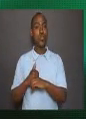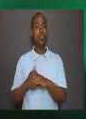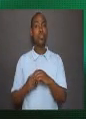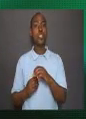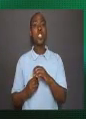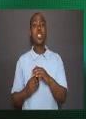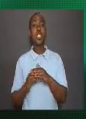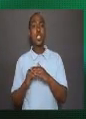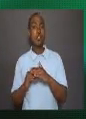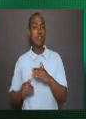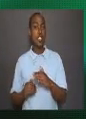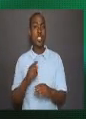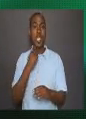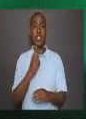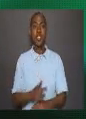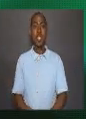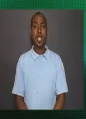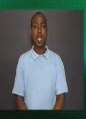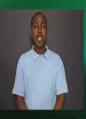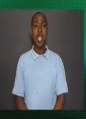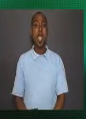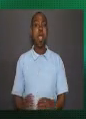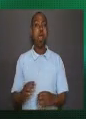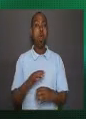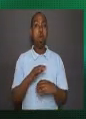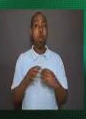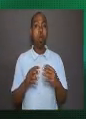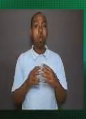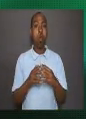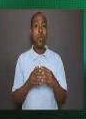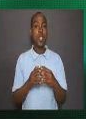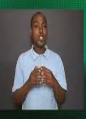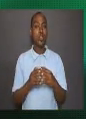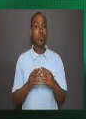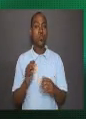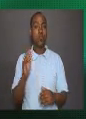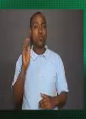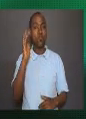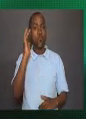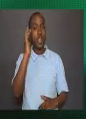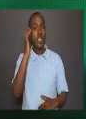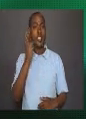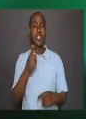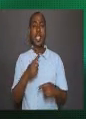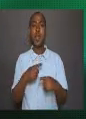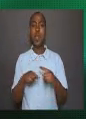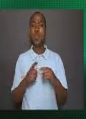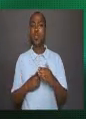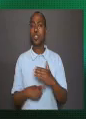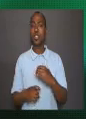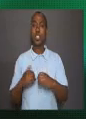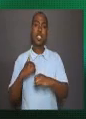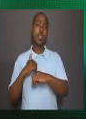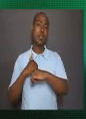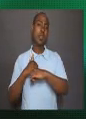medical term to describe a combination of illnesses that result when the immune